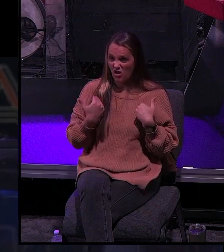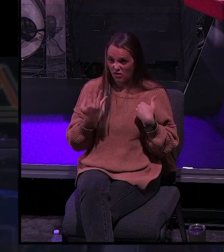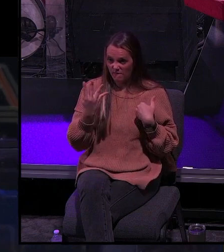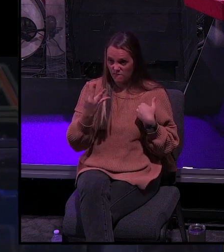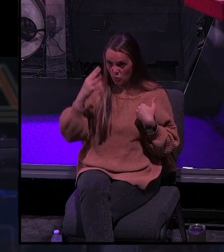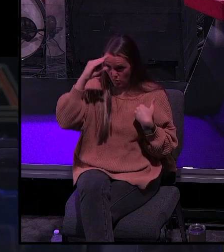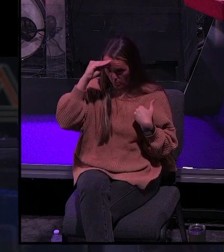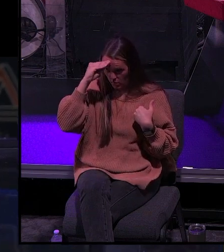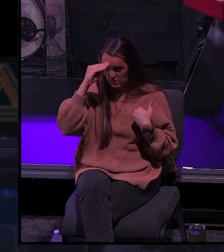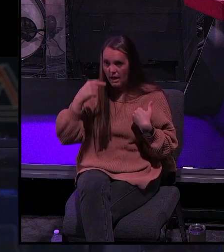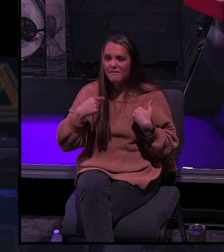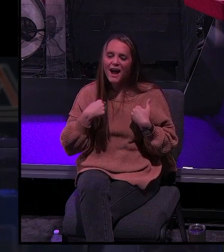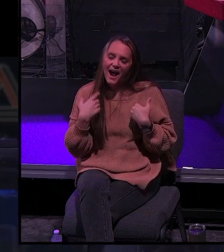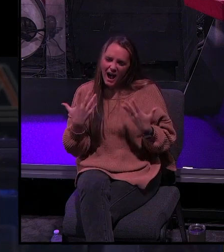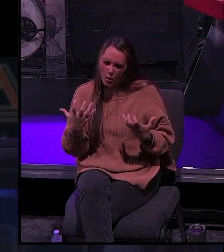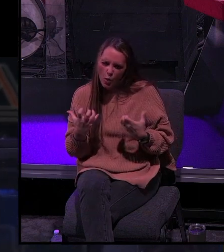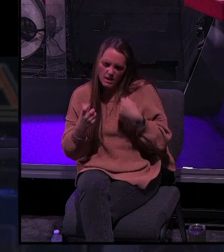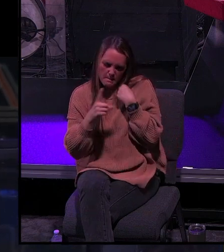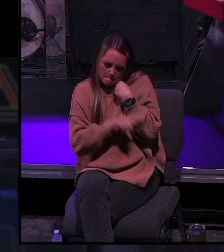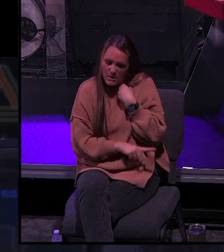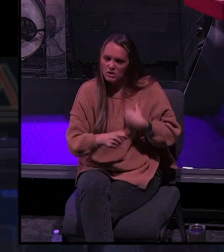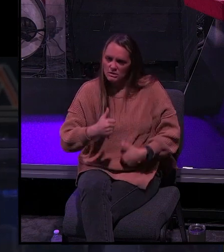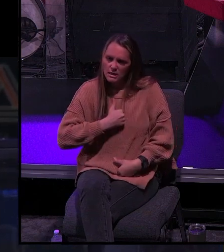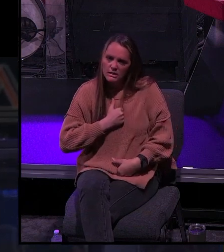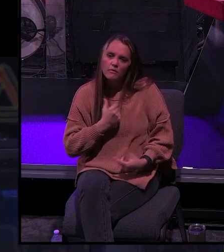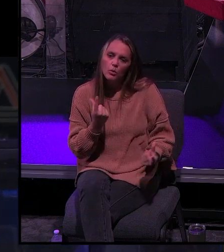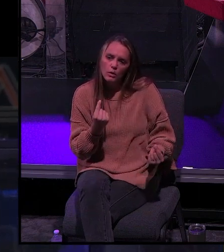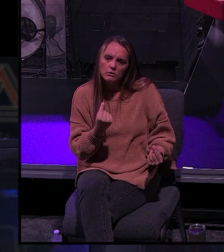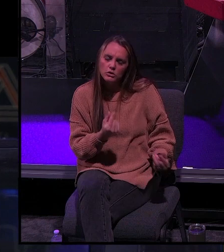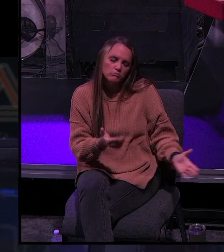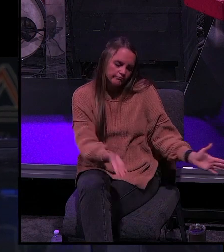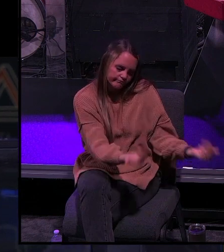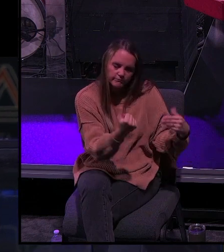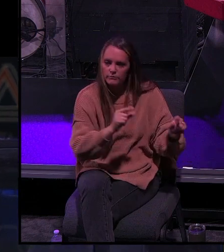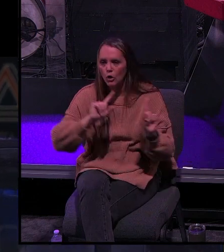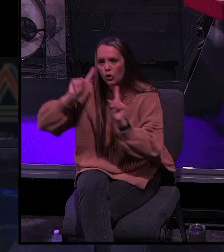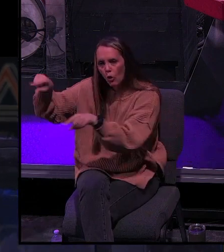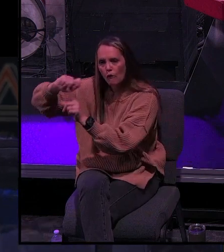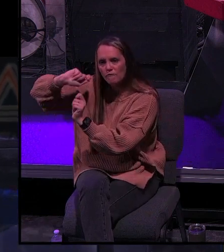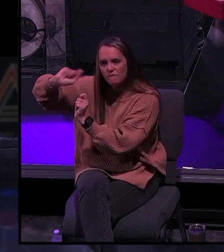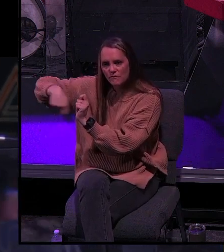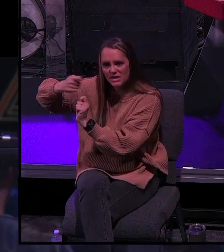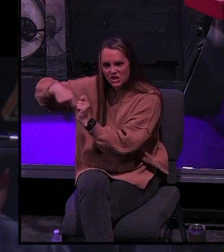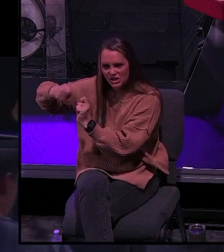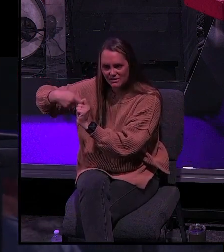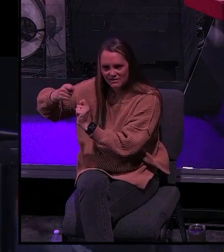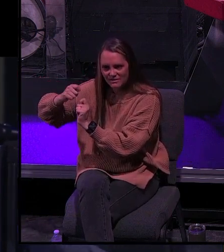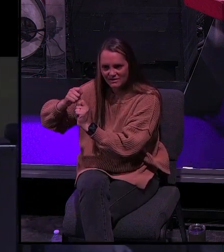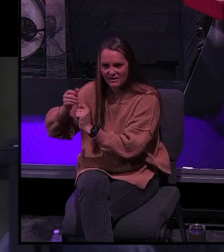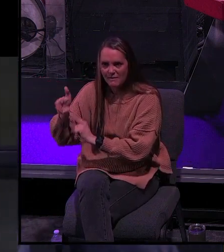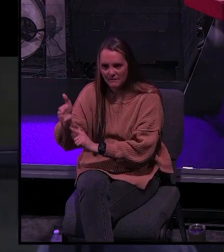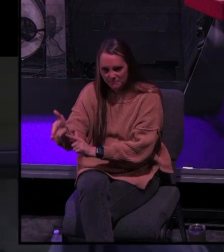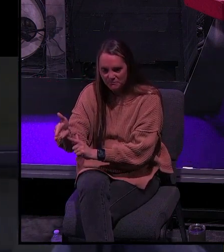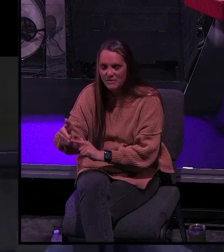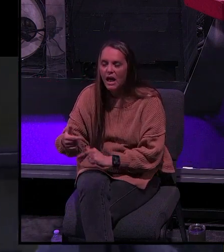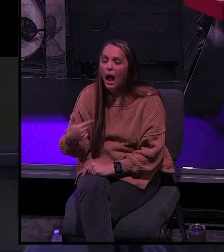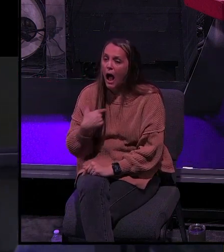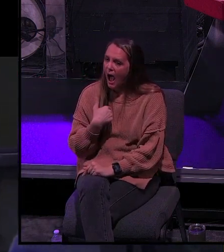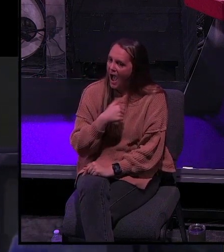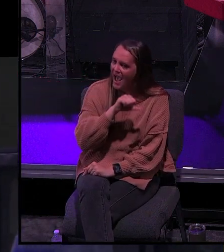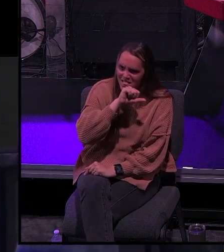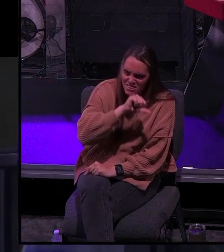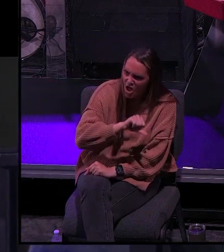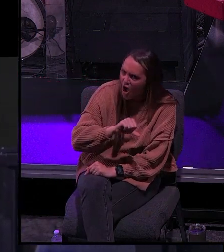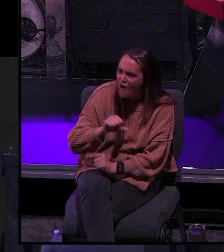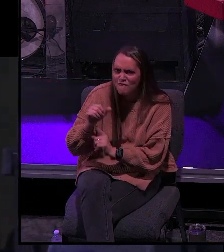punish myself, I would take all four of them fishing with me. Now, I say that because I love fishing. I really enjoy it.